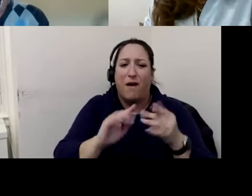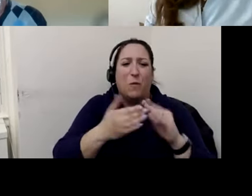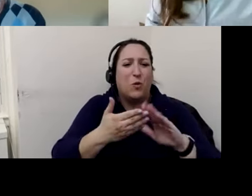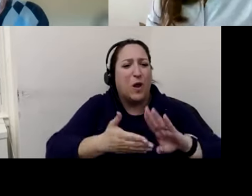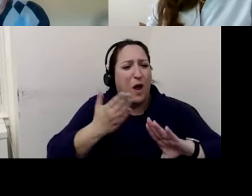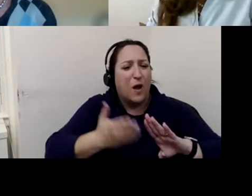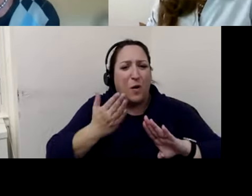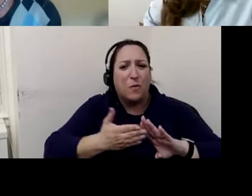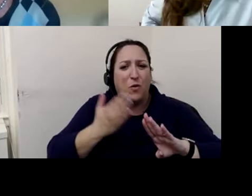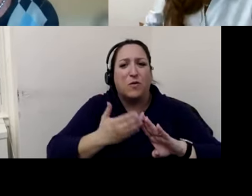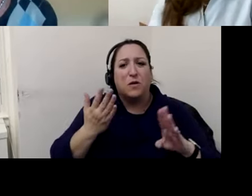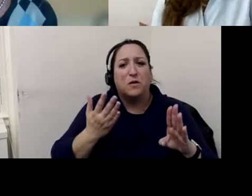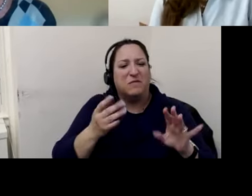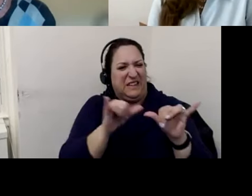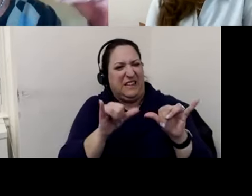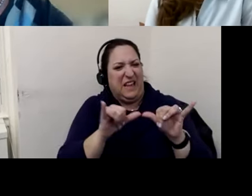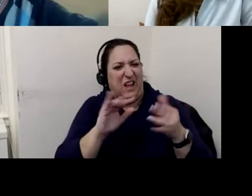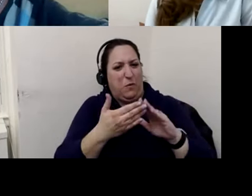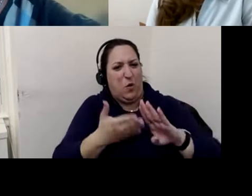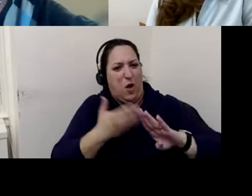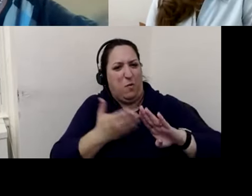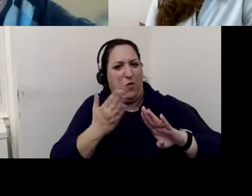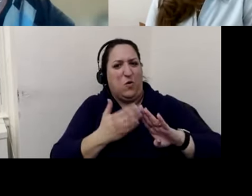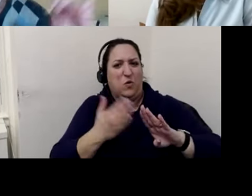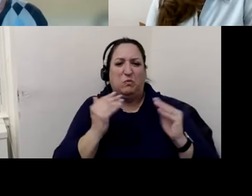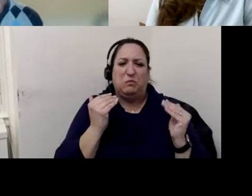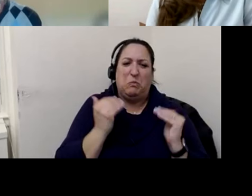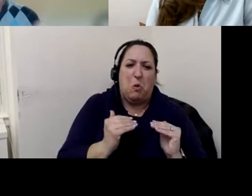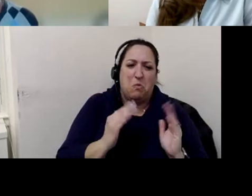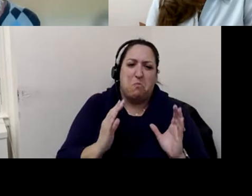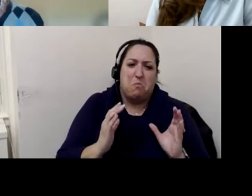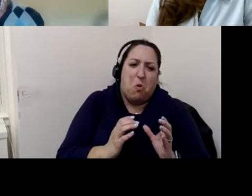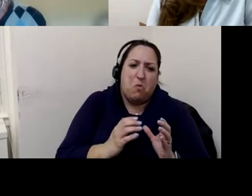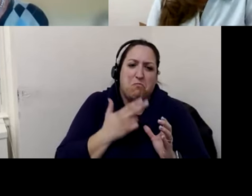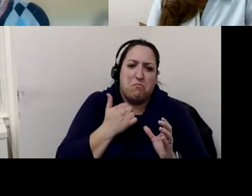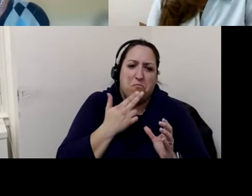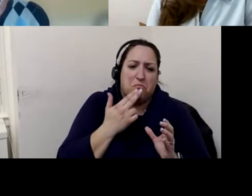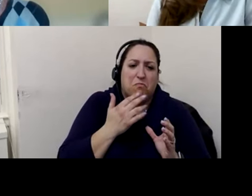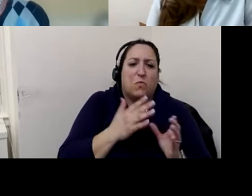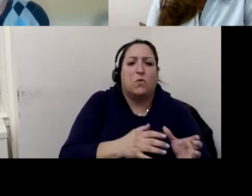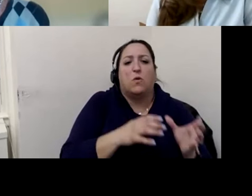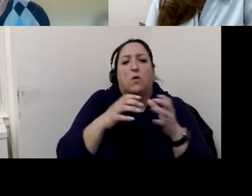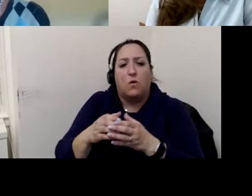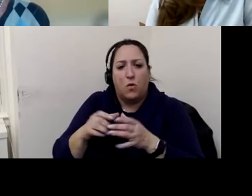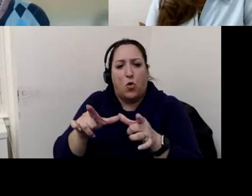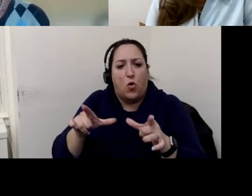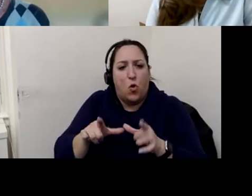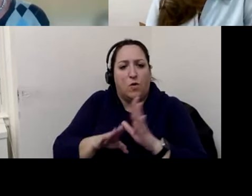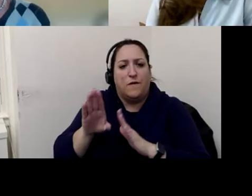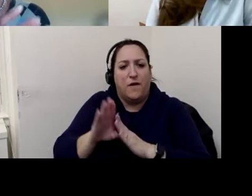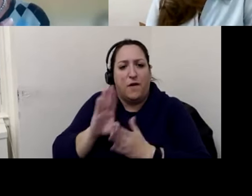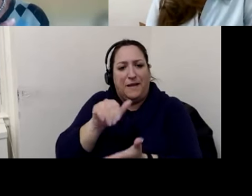operation and size of the community operation was very small. So they came to the local developmental